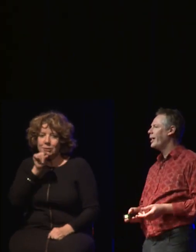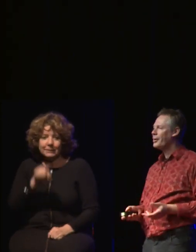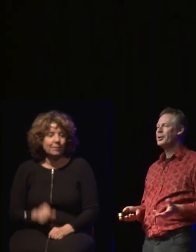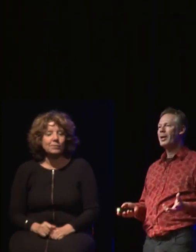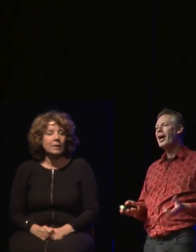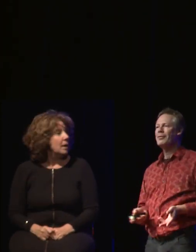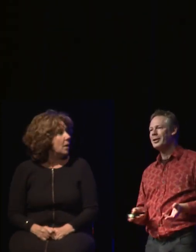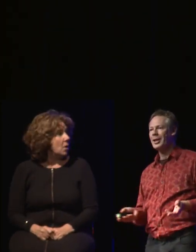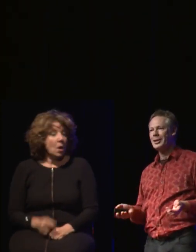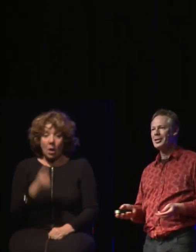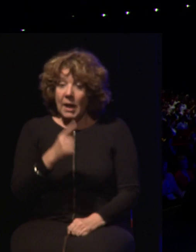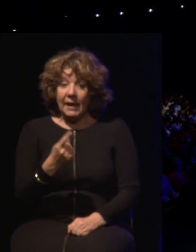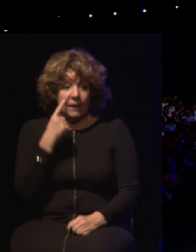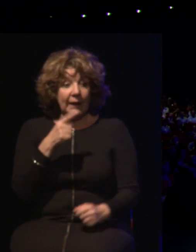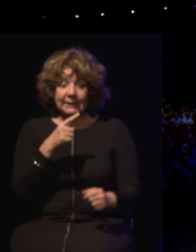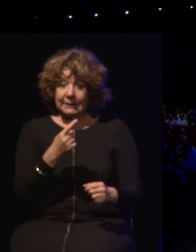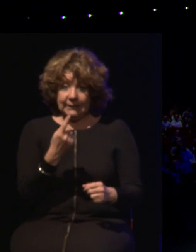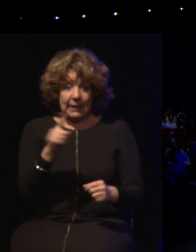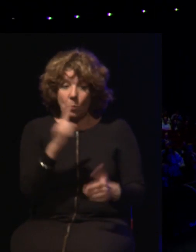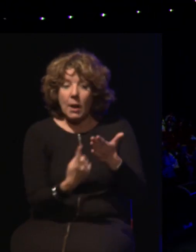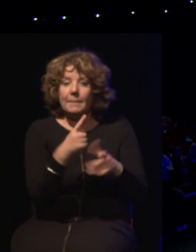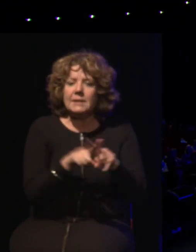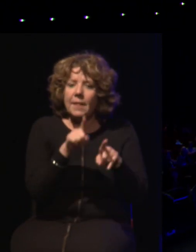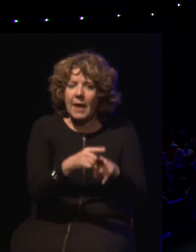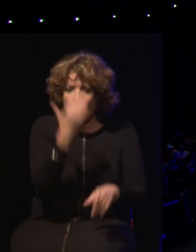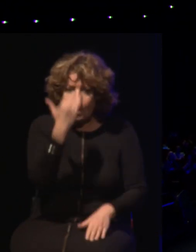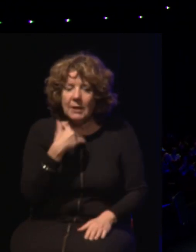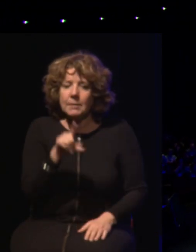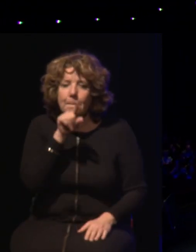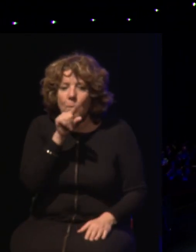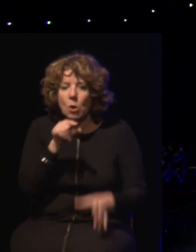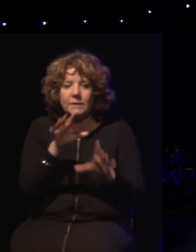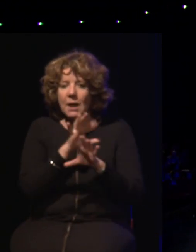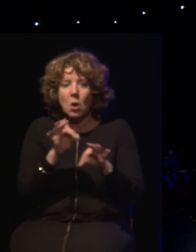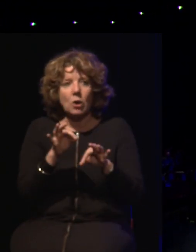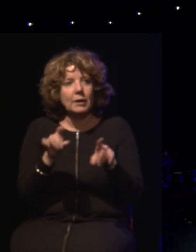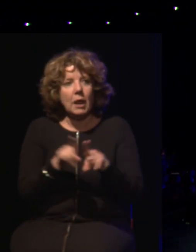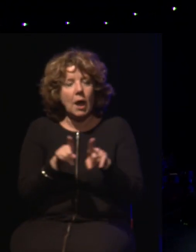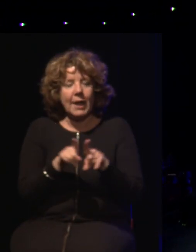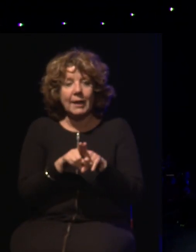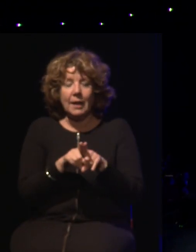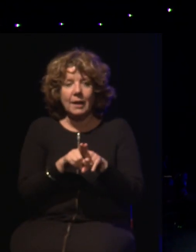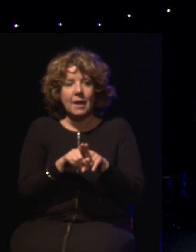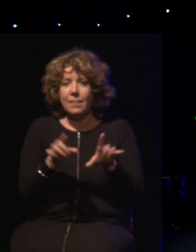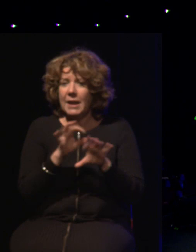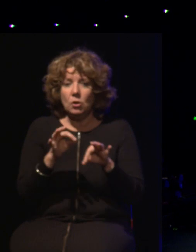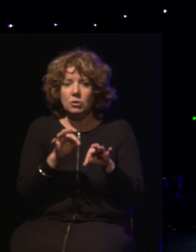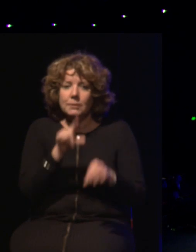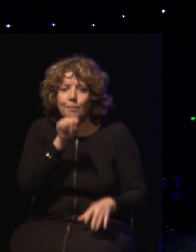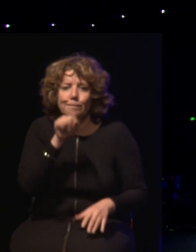When I encounter behaviour like this, it reminds me that birds are not simple instinctive animals. They are intelligent